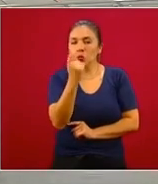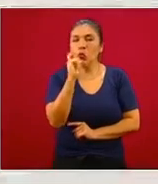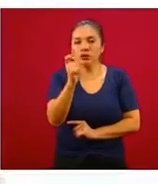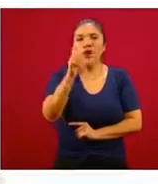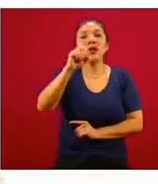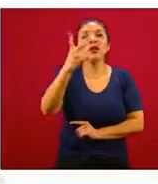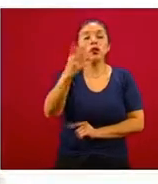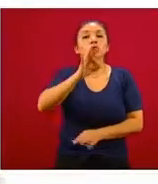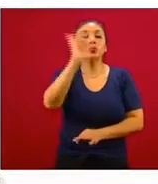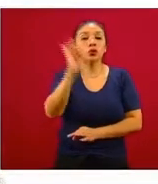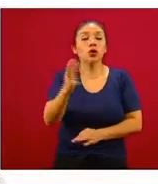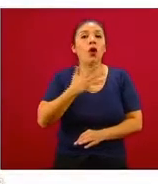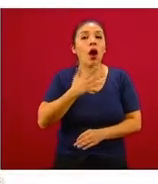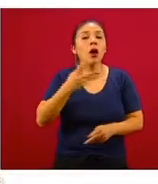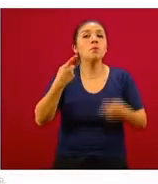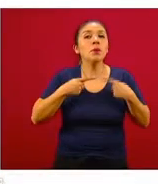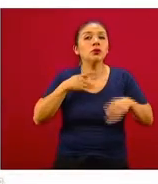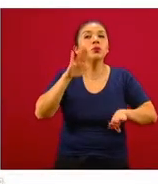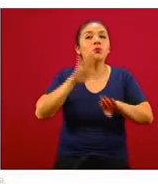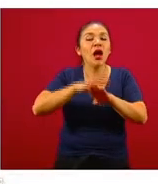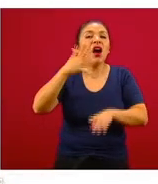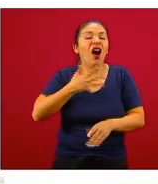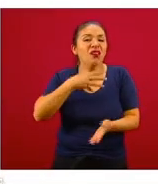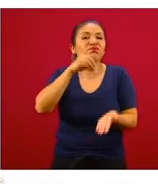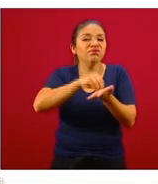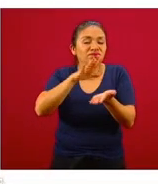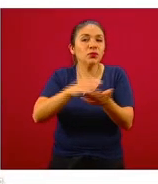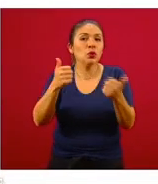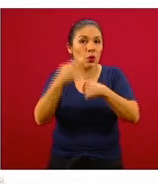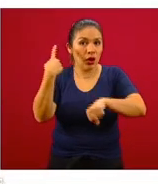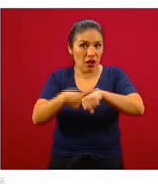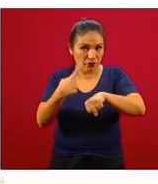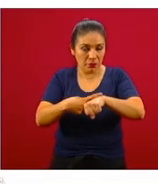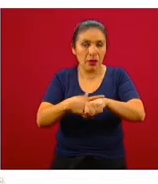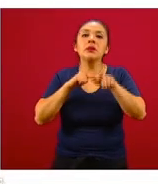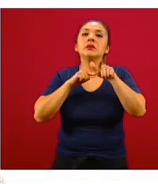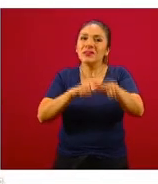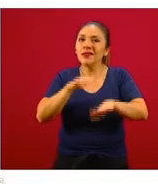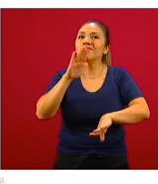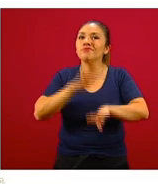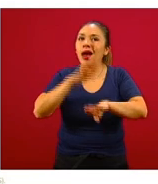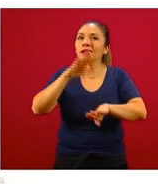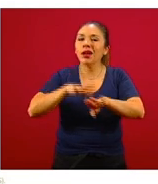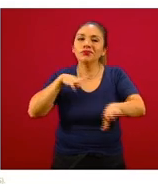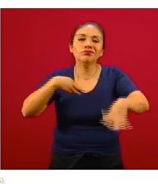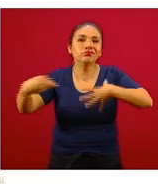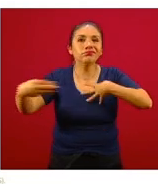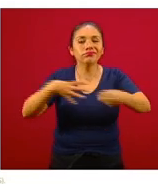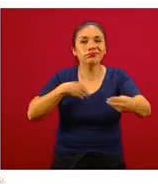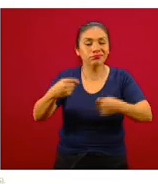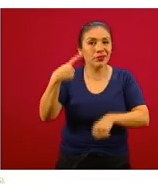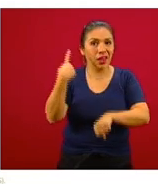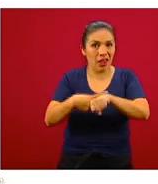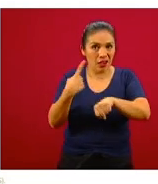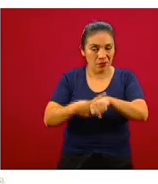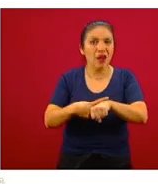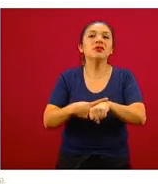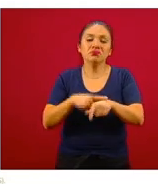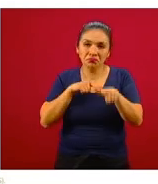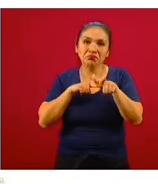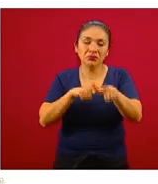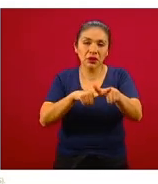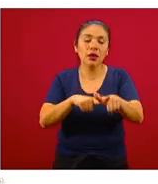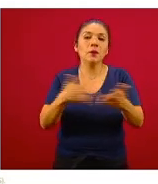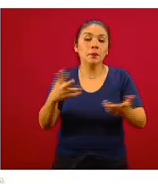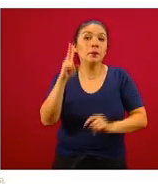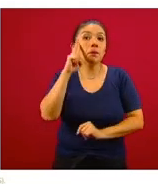The confirmados en international los últimos 7 días context, en todo el mundo. we can see that Contrayéndose la the active pandemia pandemic